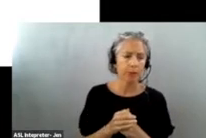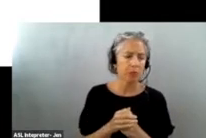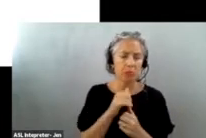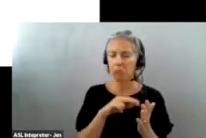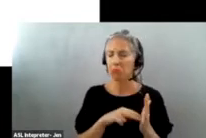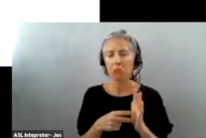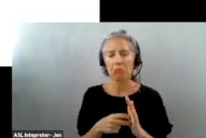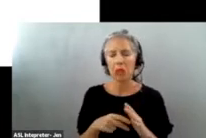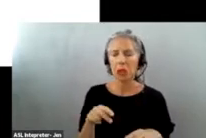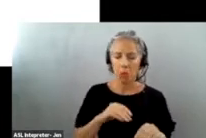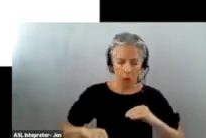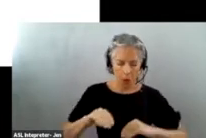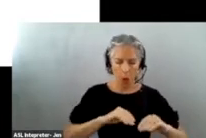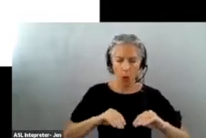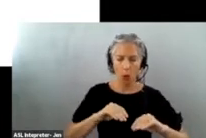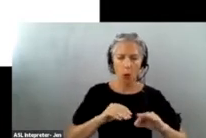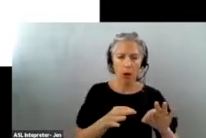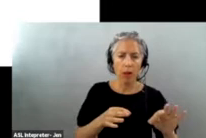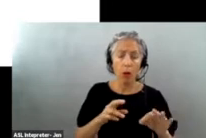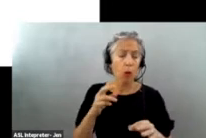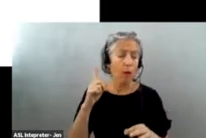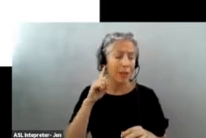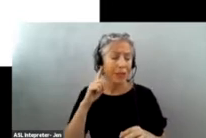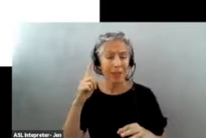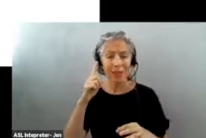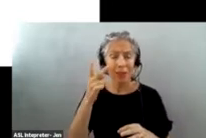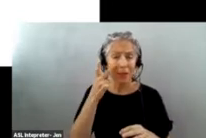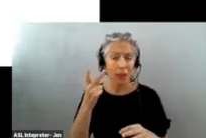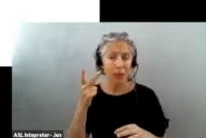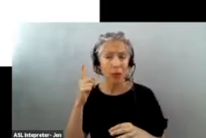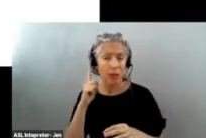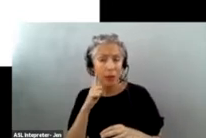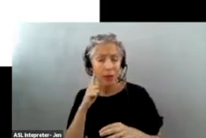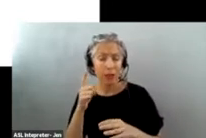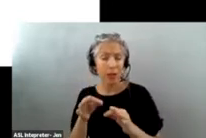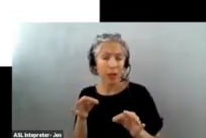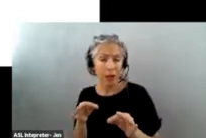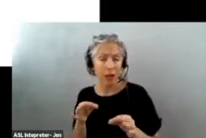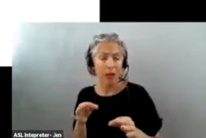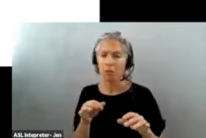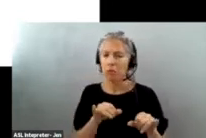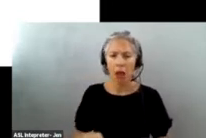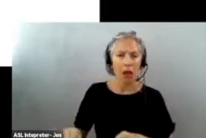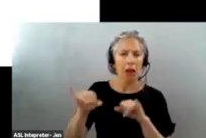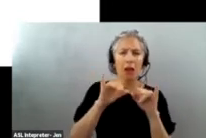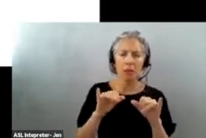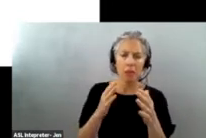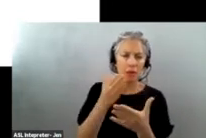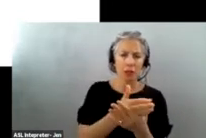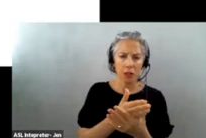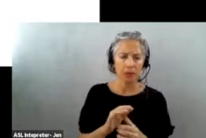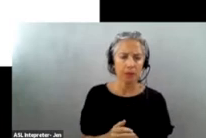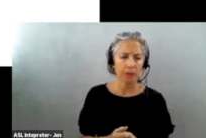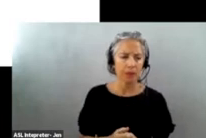have motor delay or they have vision hearing, all will have now the same intervention. And